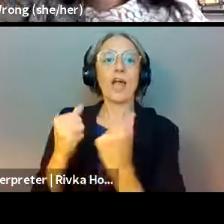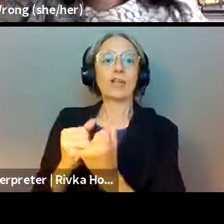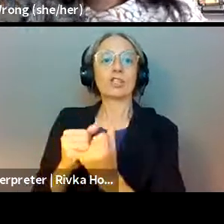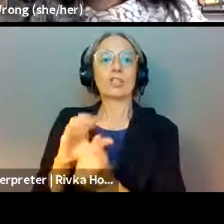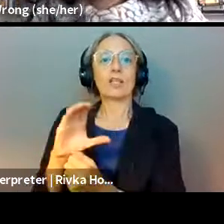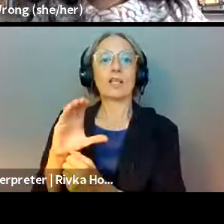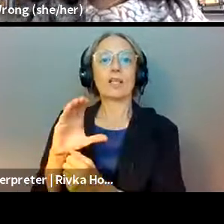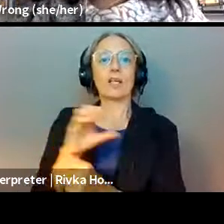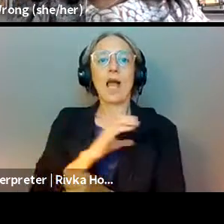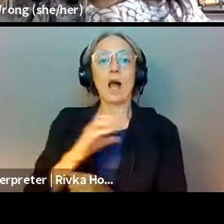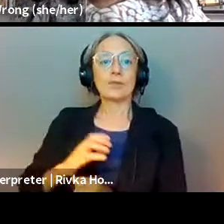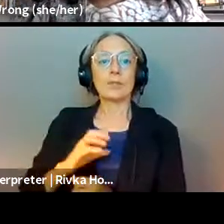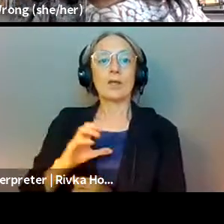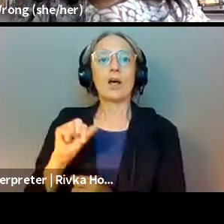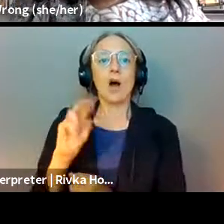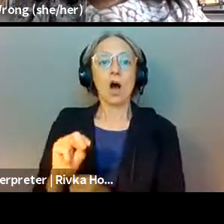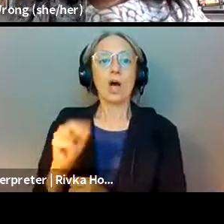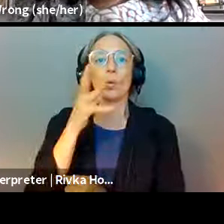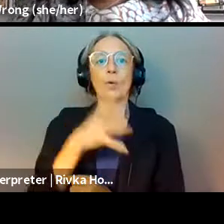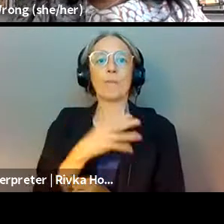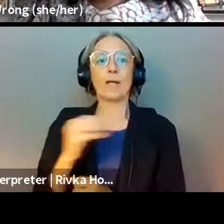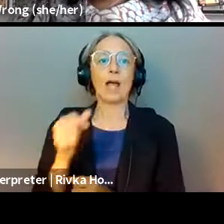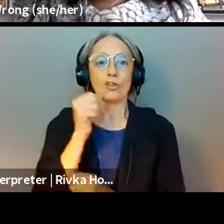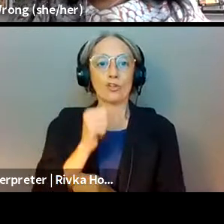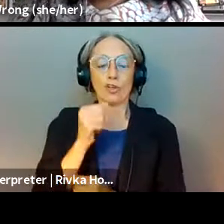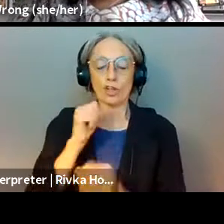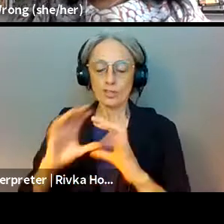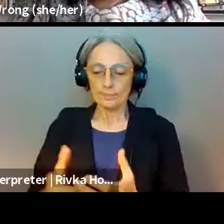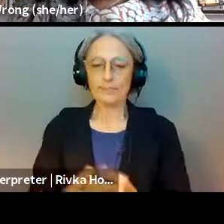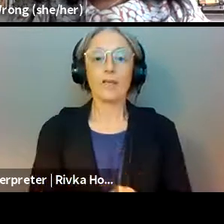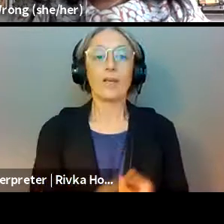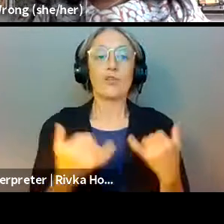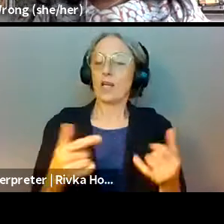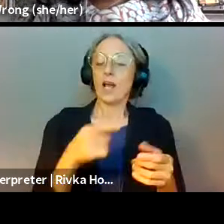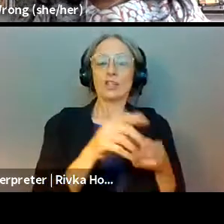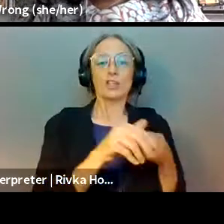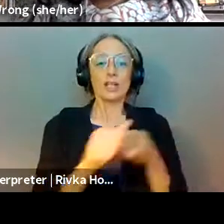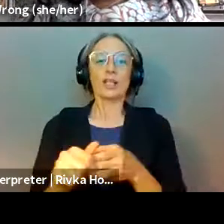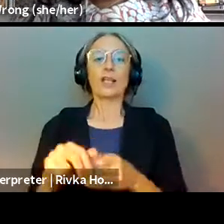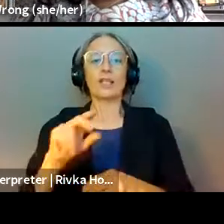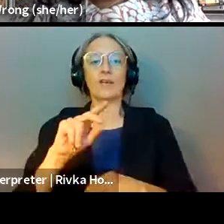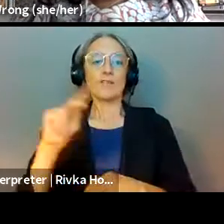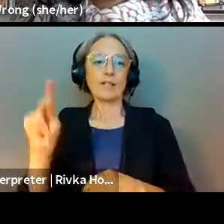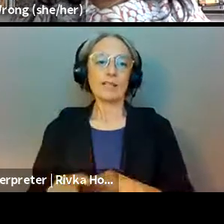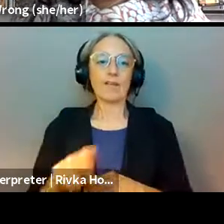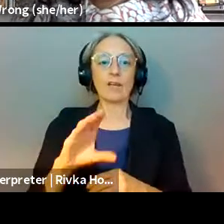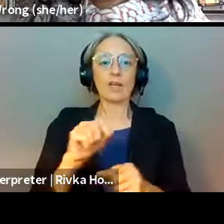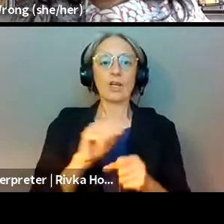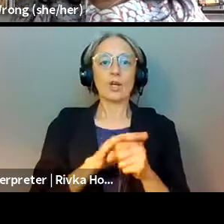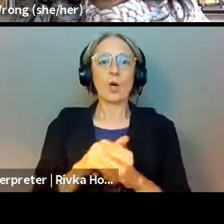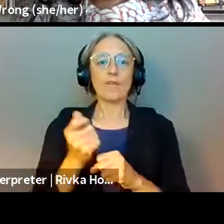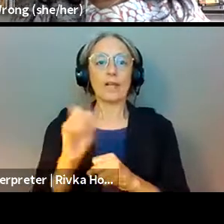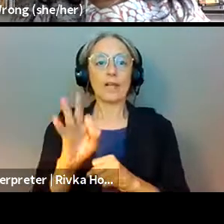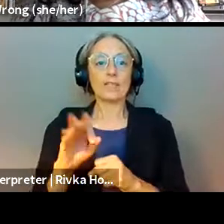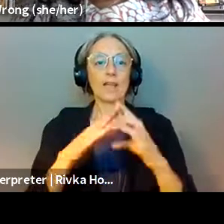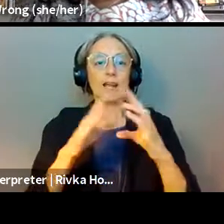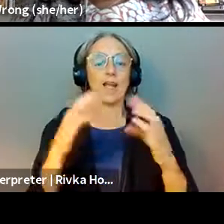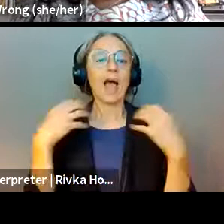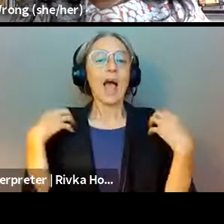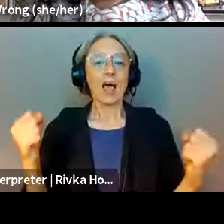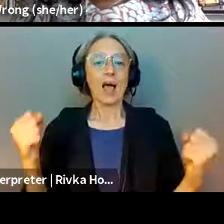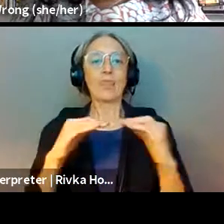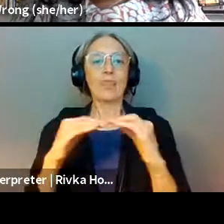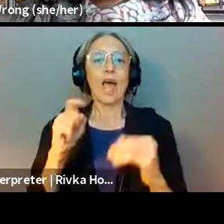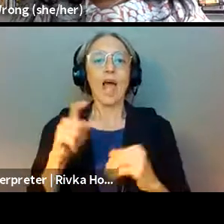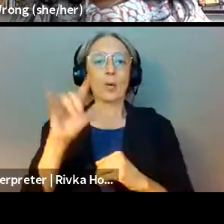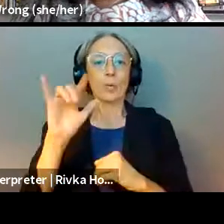and Girls. She is currently leading the Philadelphia COVID-19 Health Equity Coalition to promote